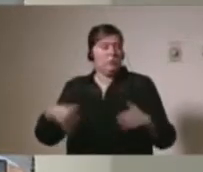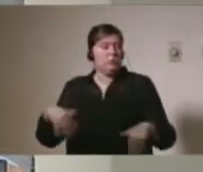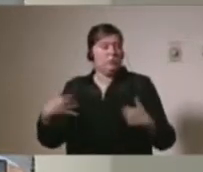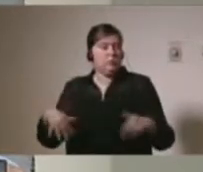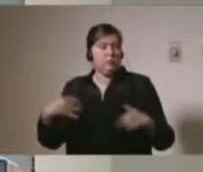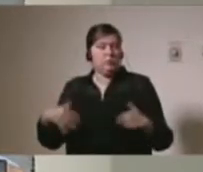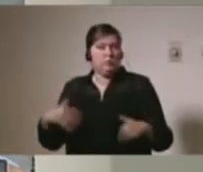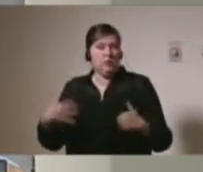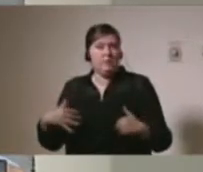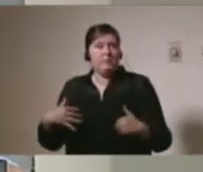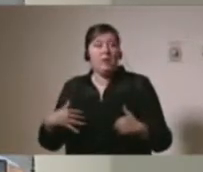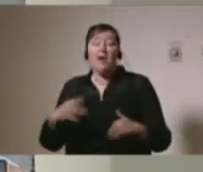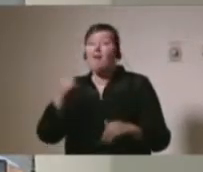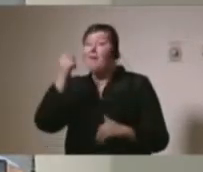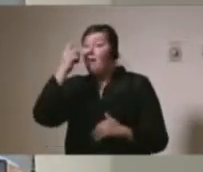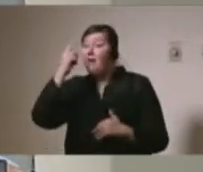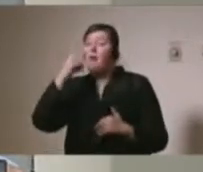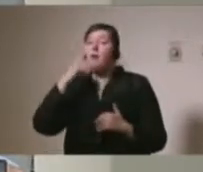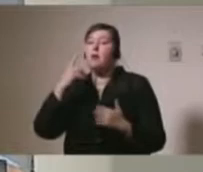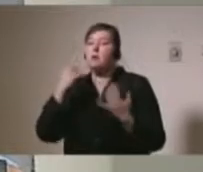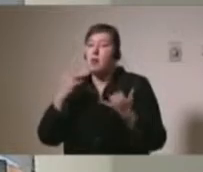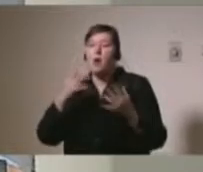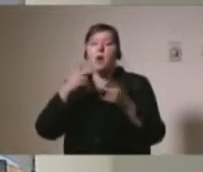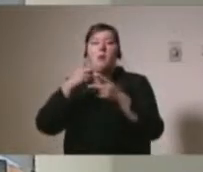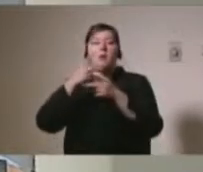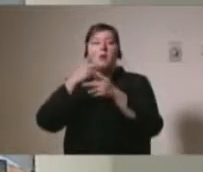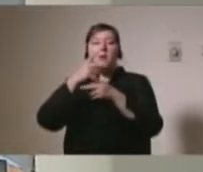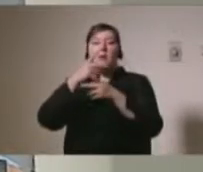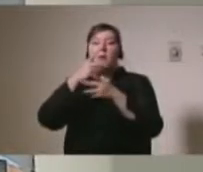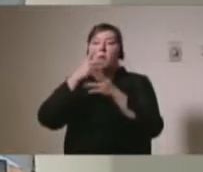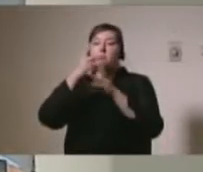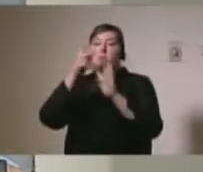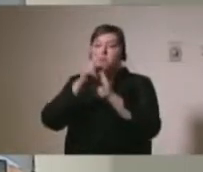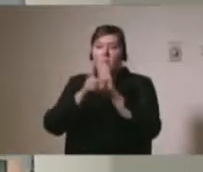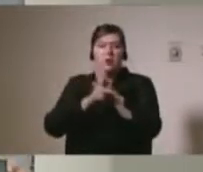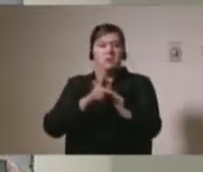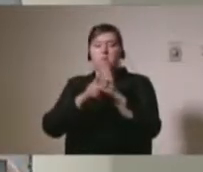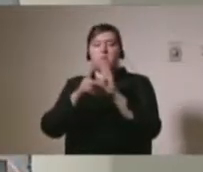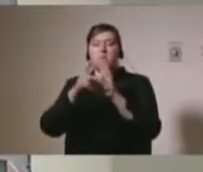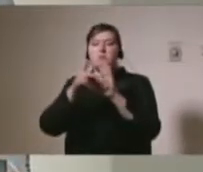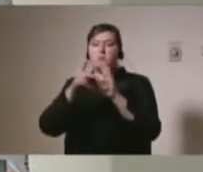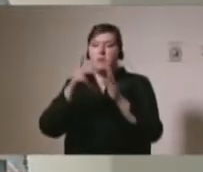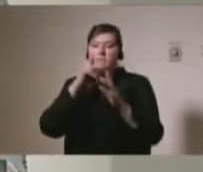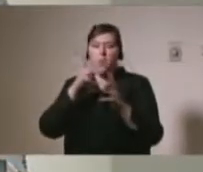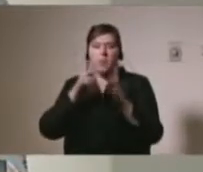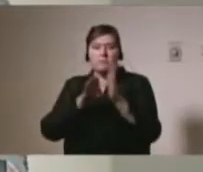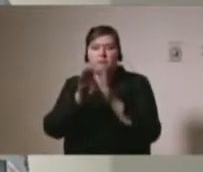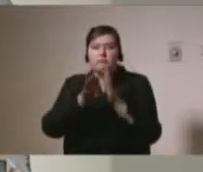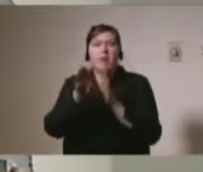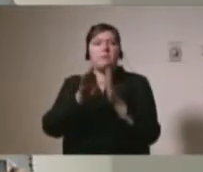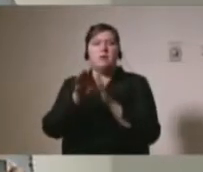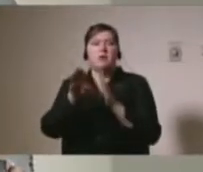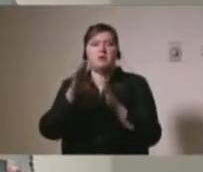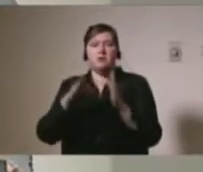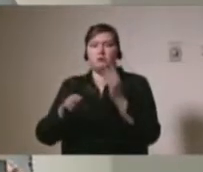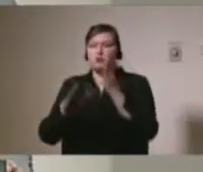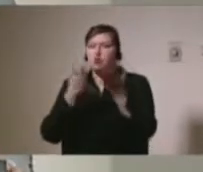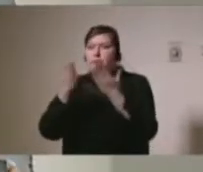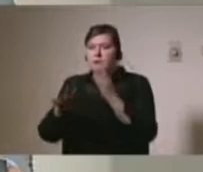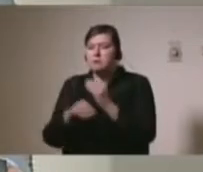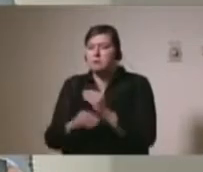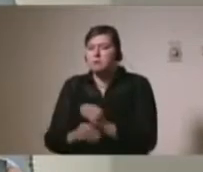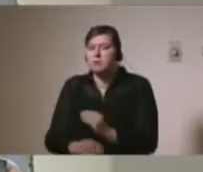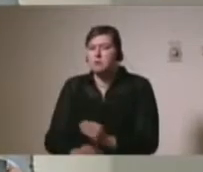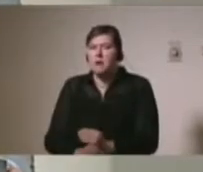of diversification and development have brought about profits since 2003.